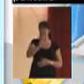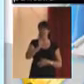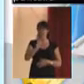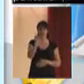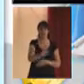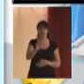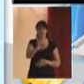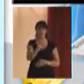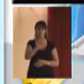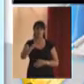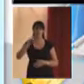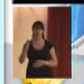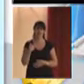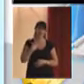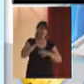RT@PP